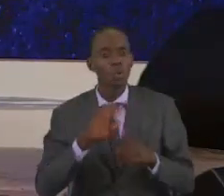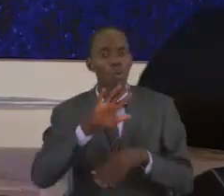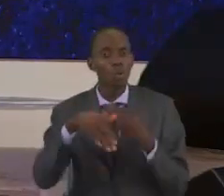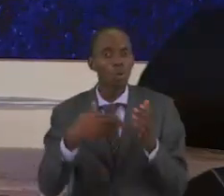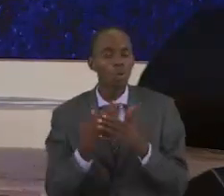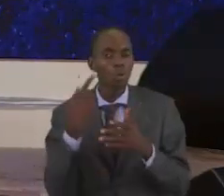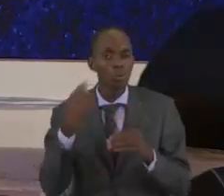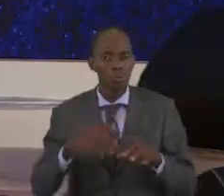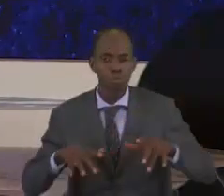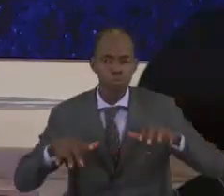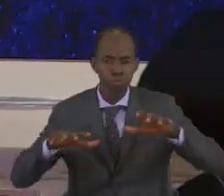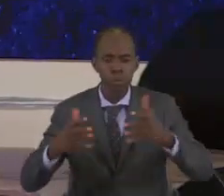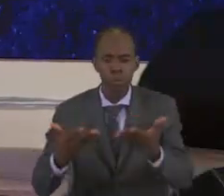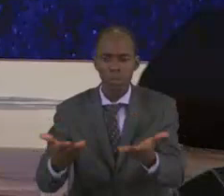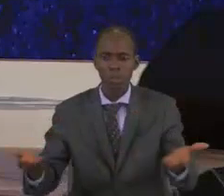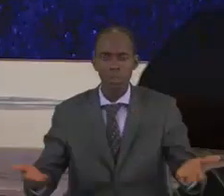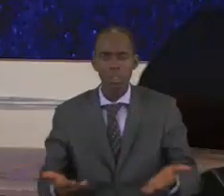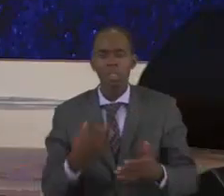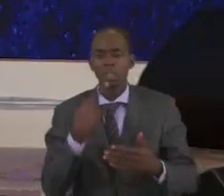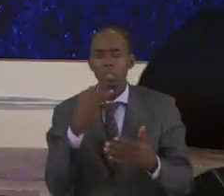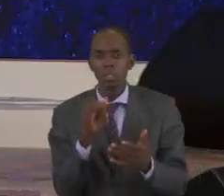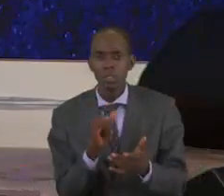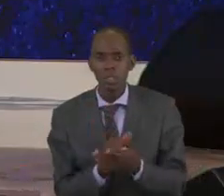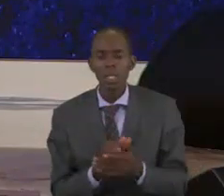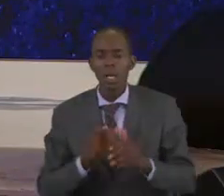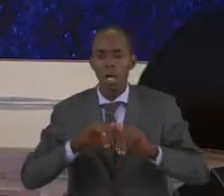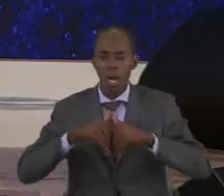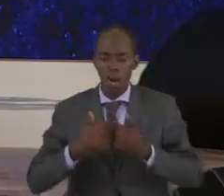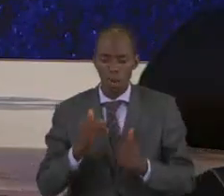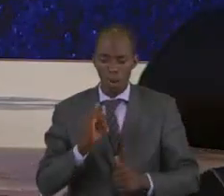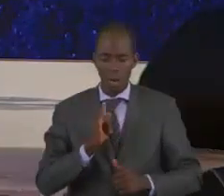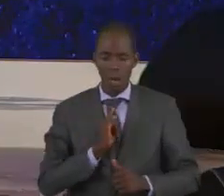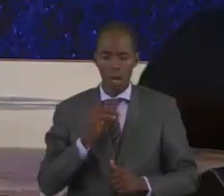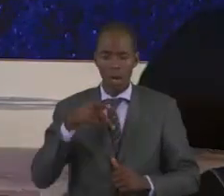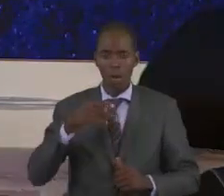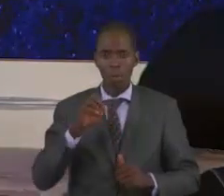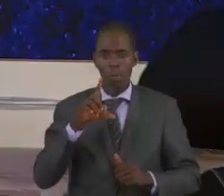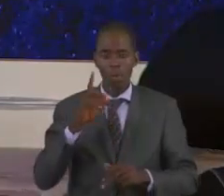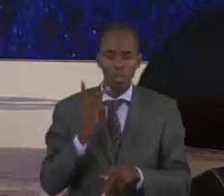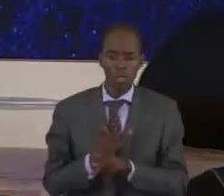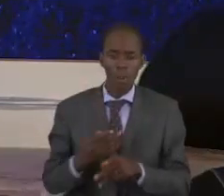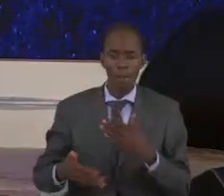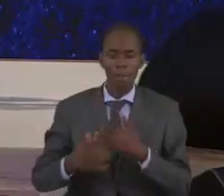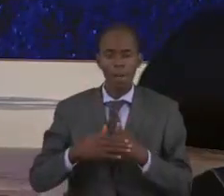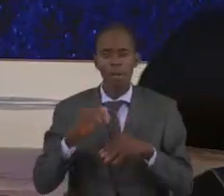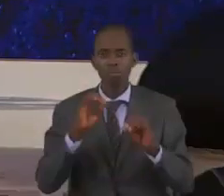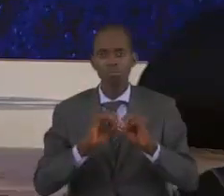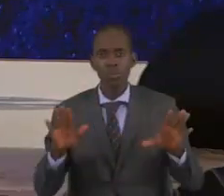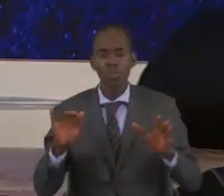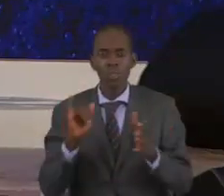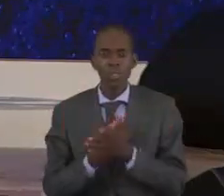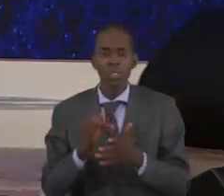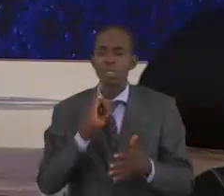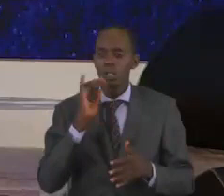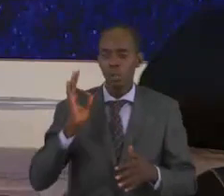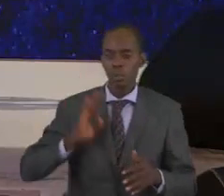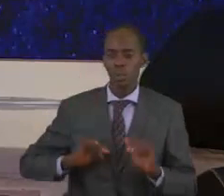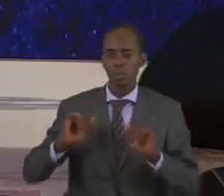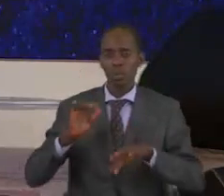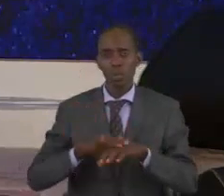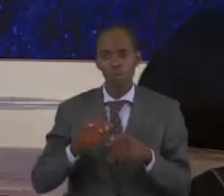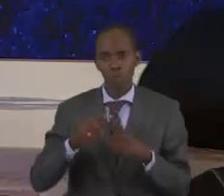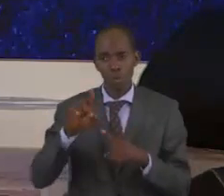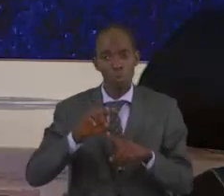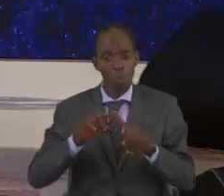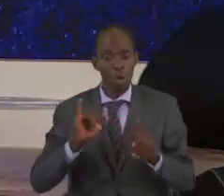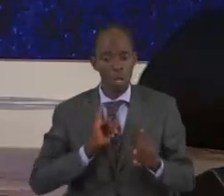he had declared the gospel to, how I kept back nothing that was profitable unto you, but I've showed